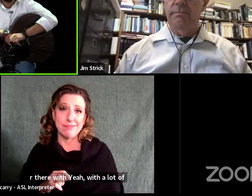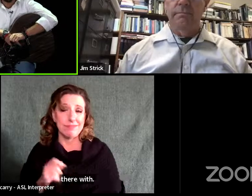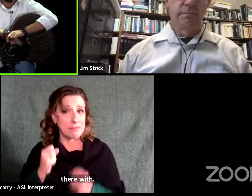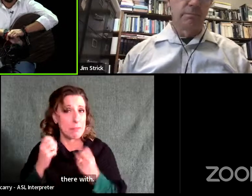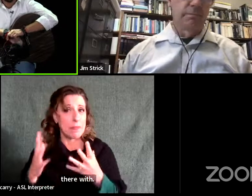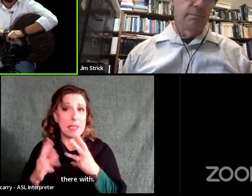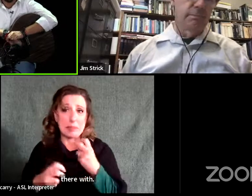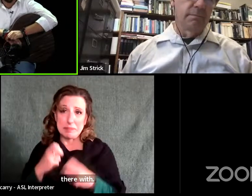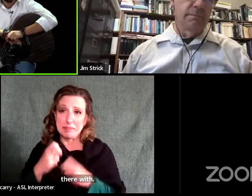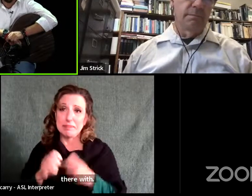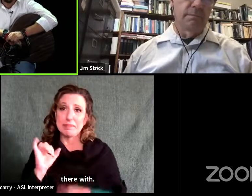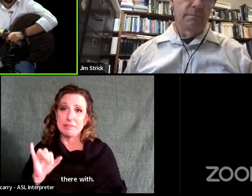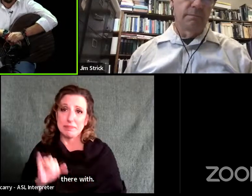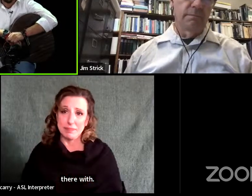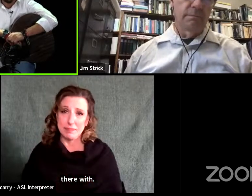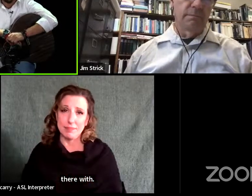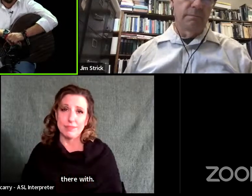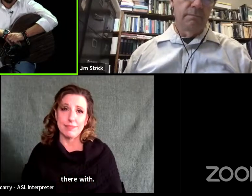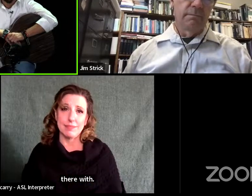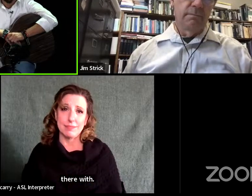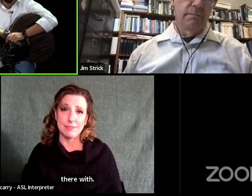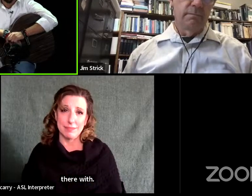problems.